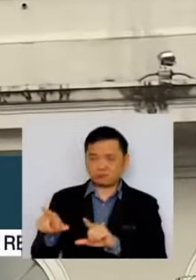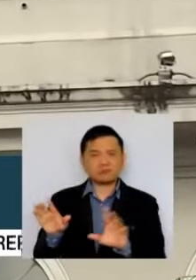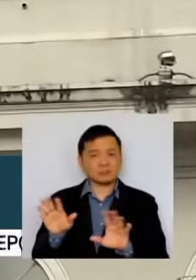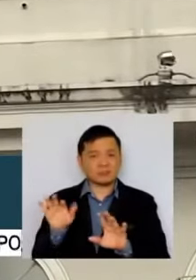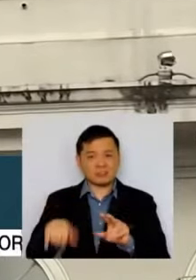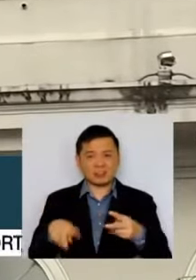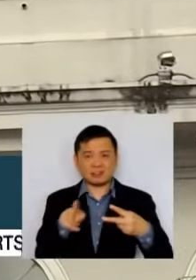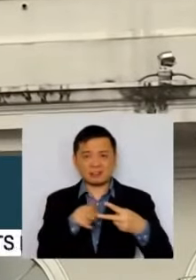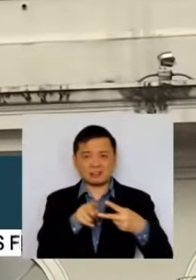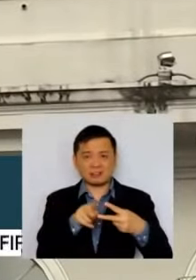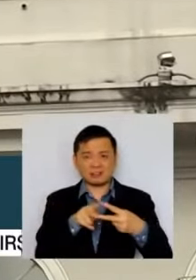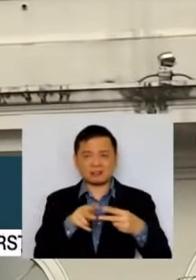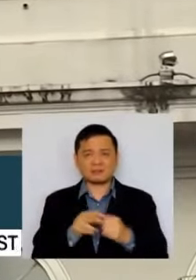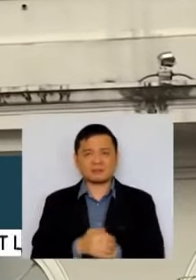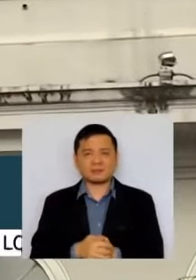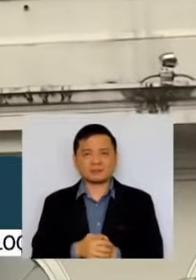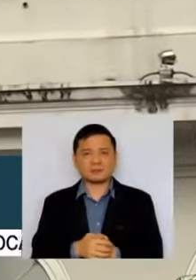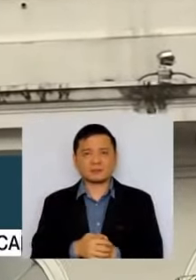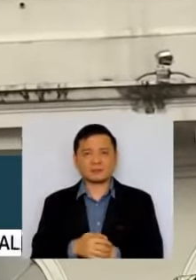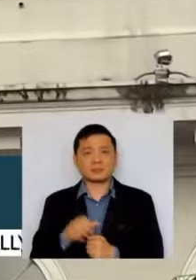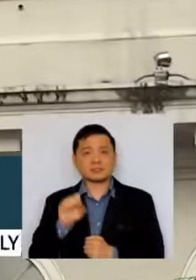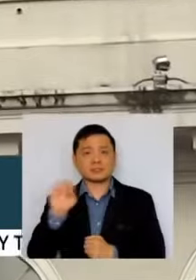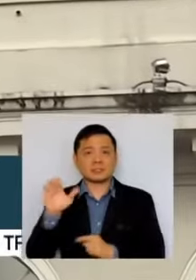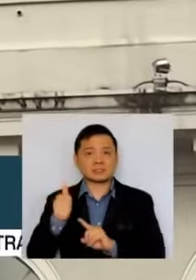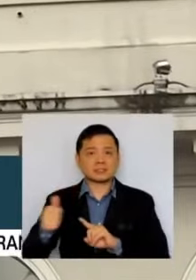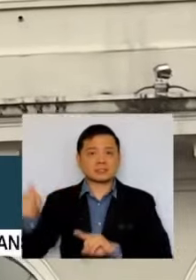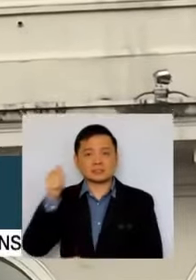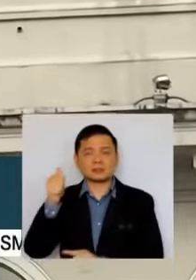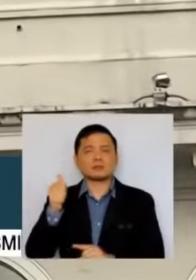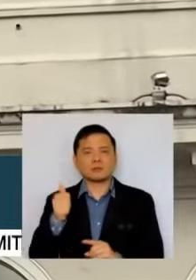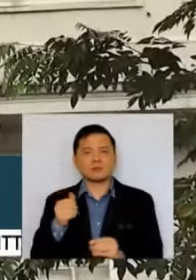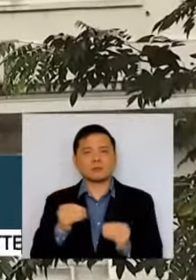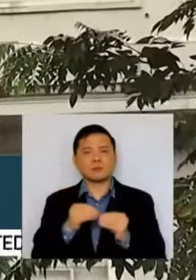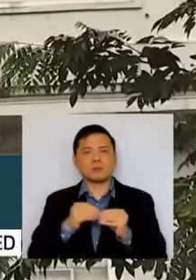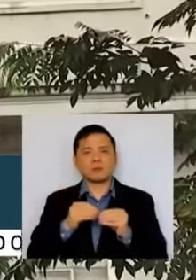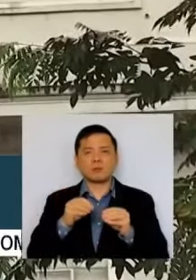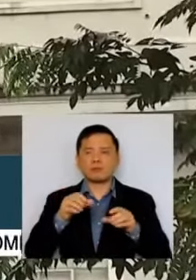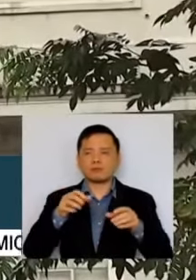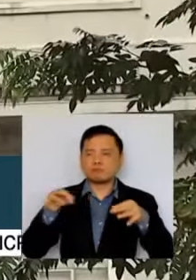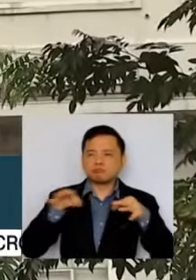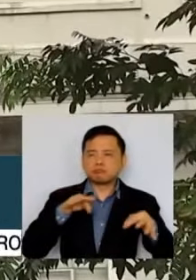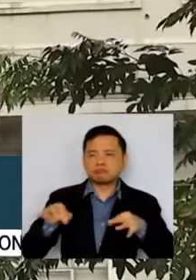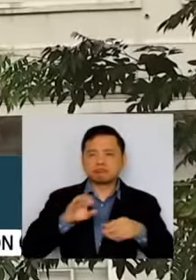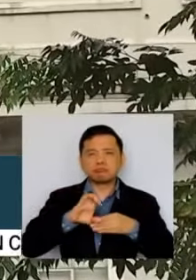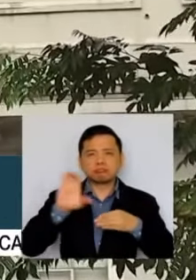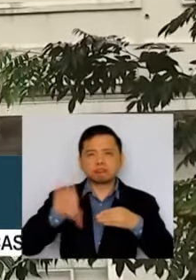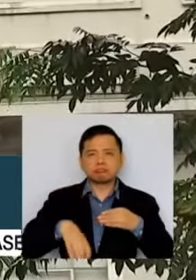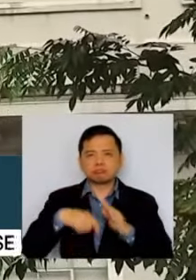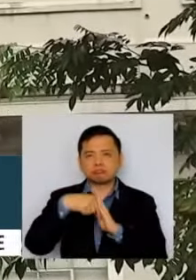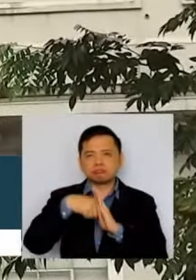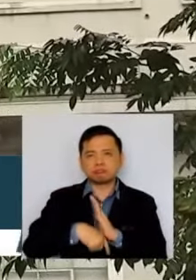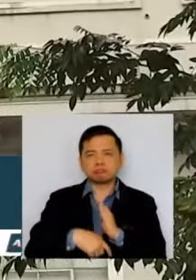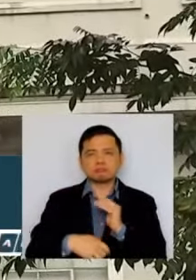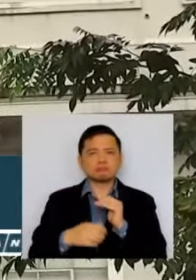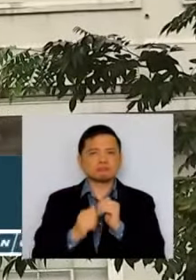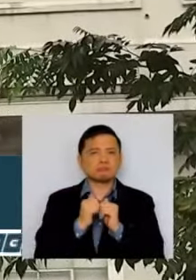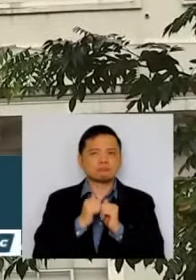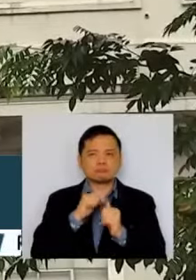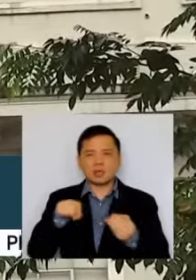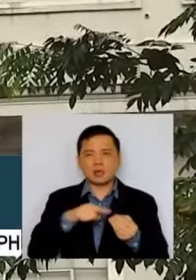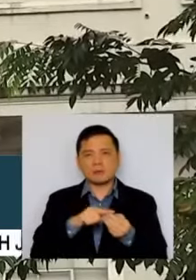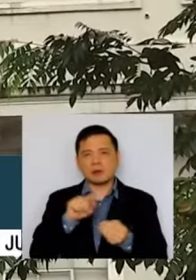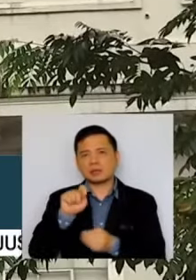the High Court was able to further define what terrorism is and what are not considered terrorist acts. But he admits he